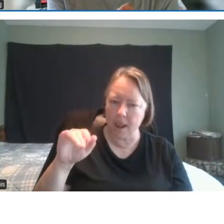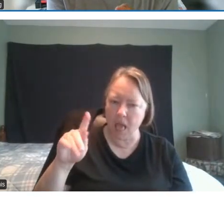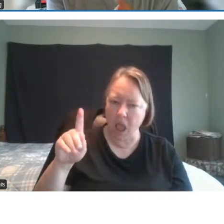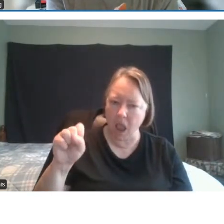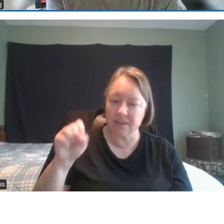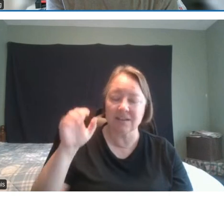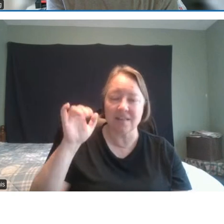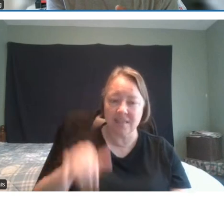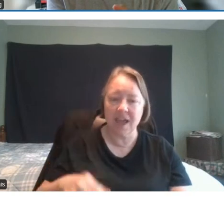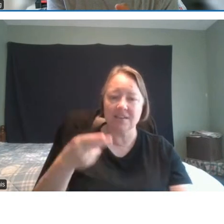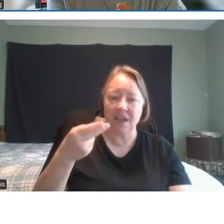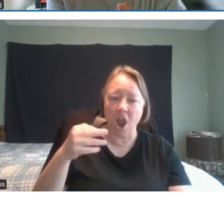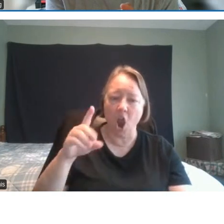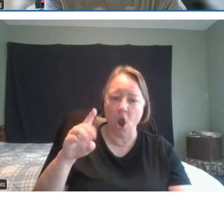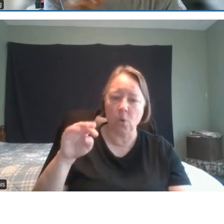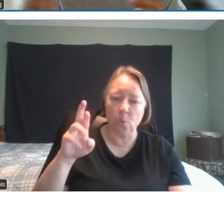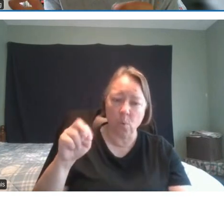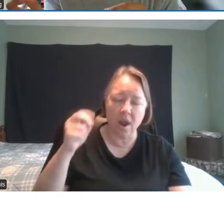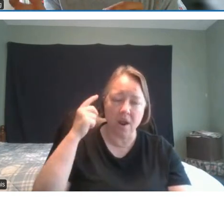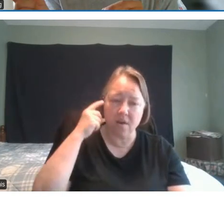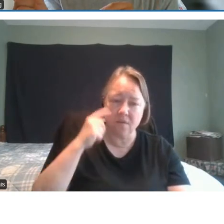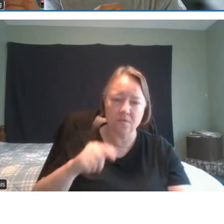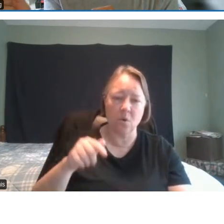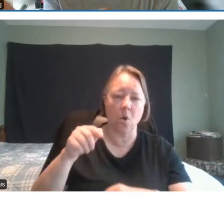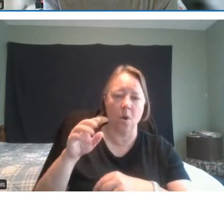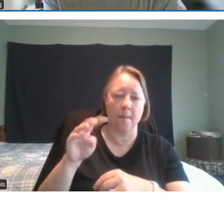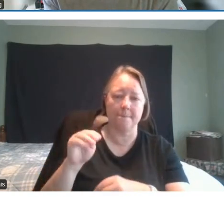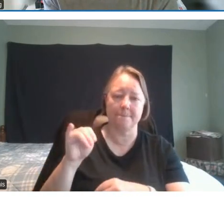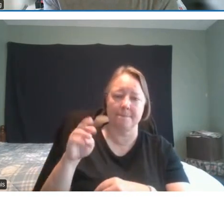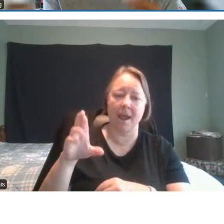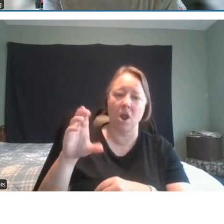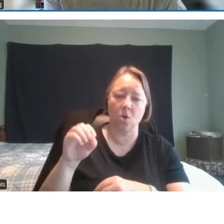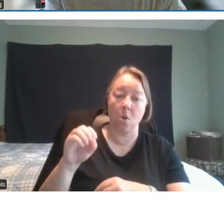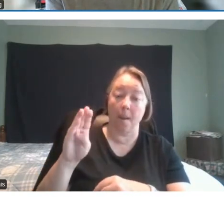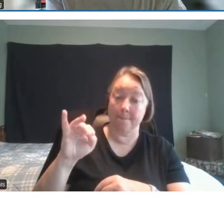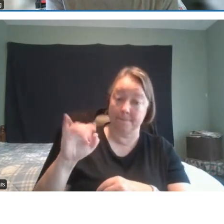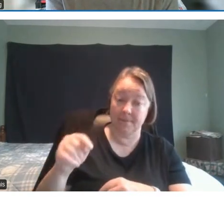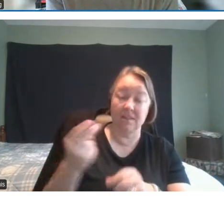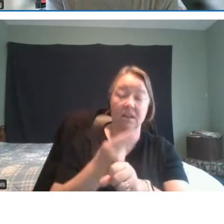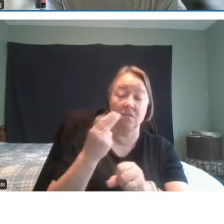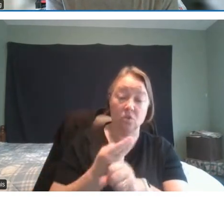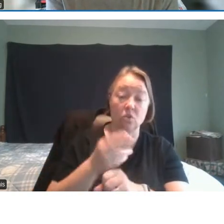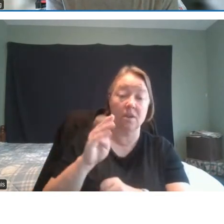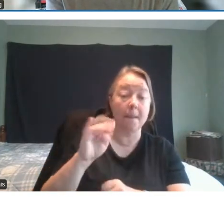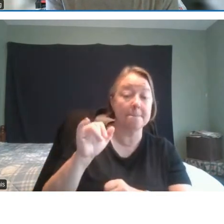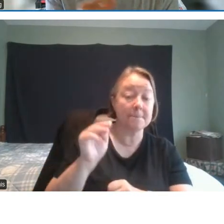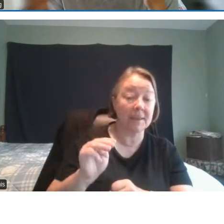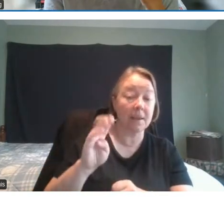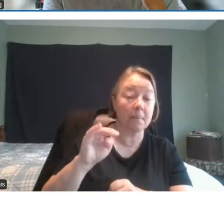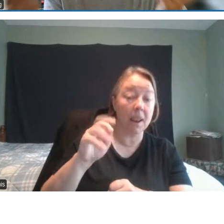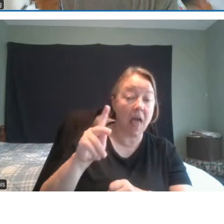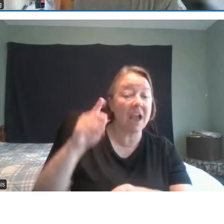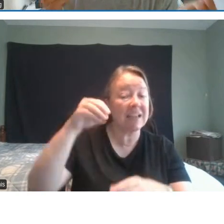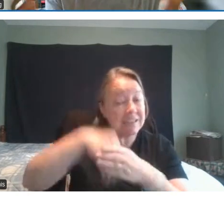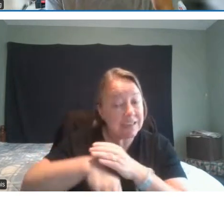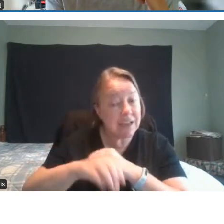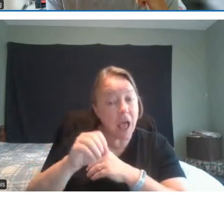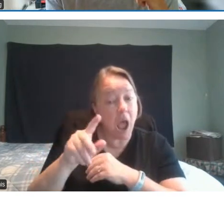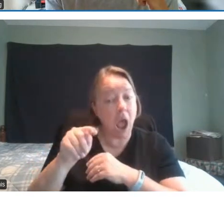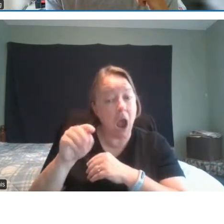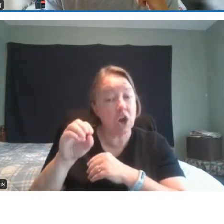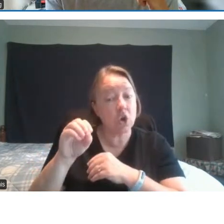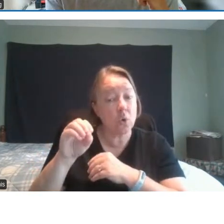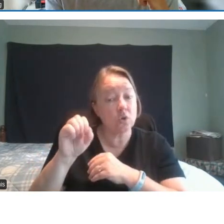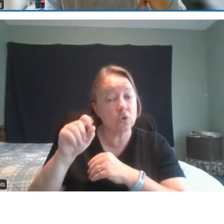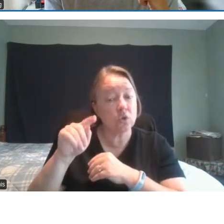coding devices like the microbit. And they've actually figured out a way to use the beam block inside of OctoStudio to talk back and forth with